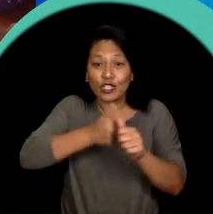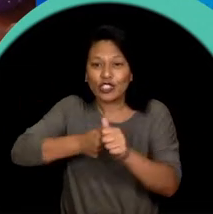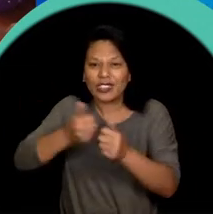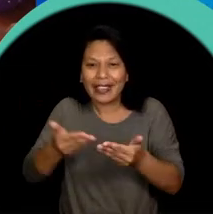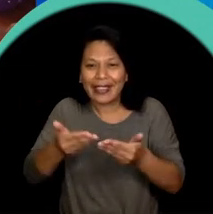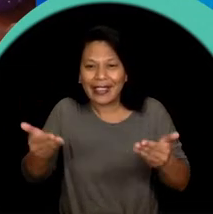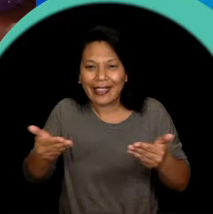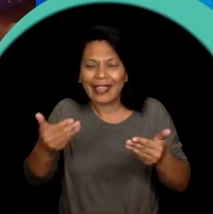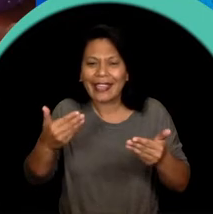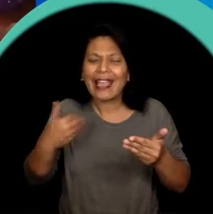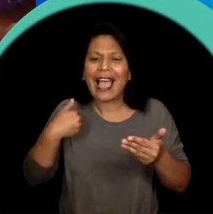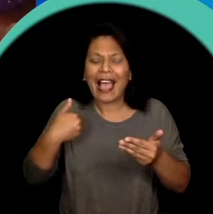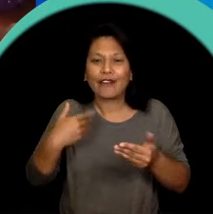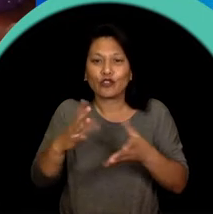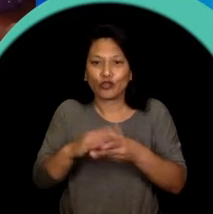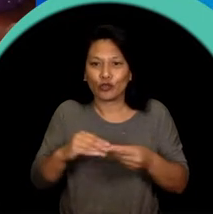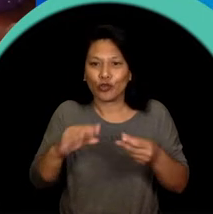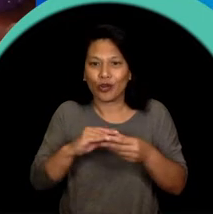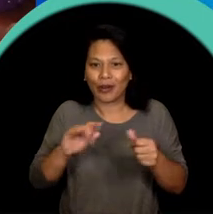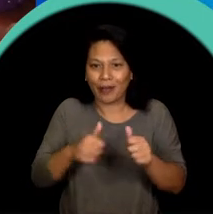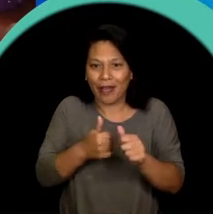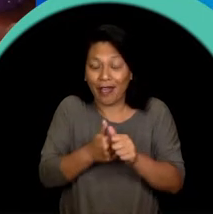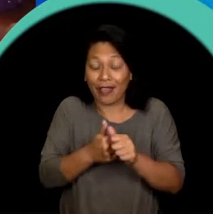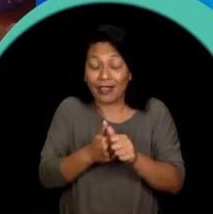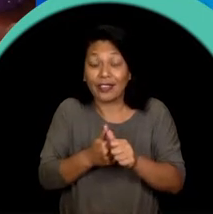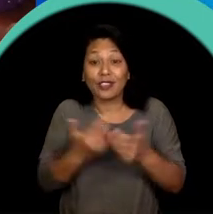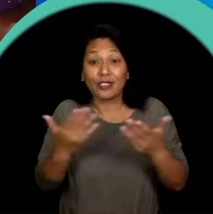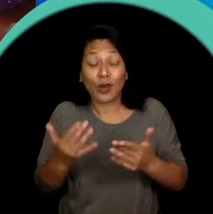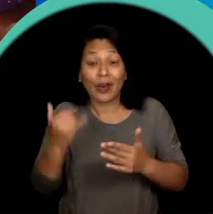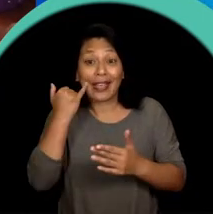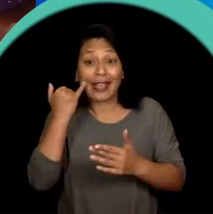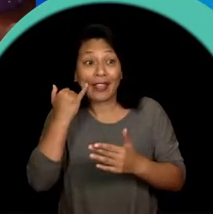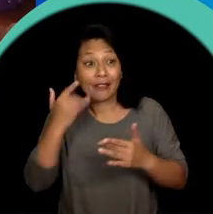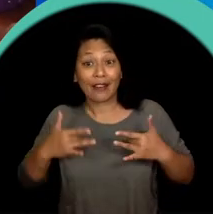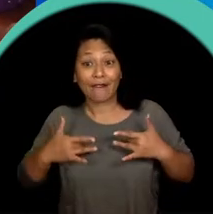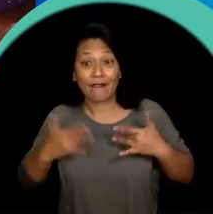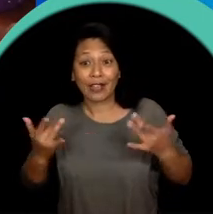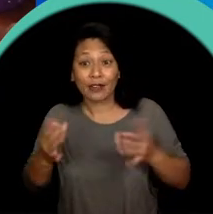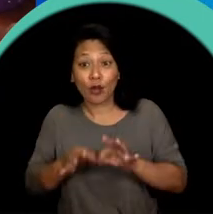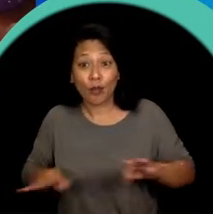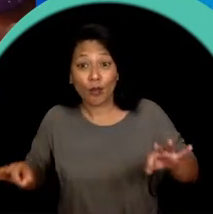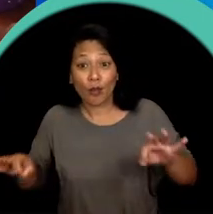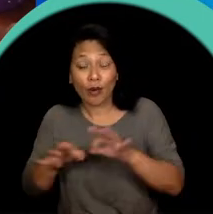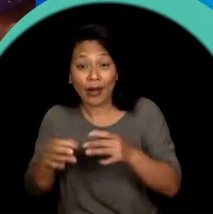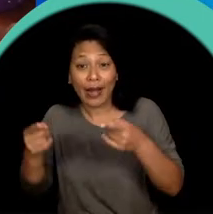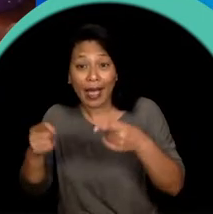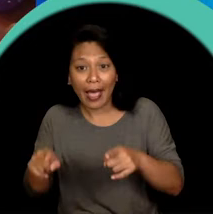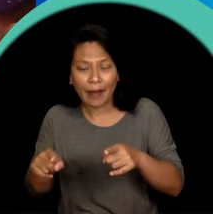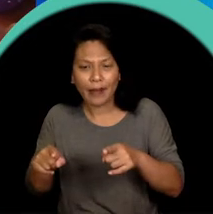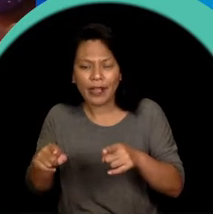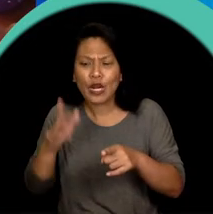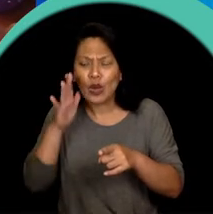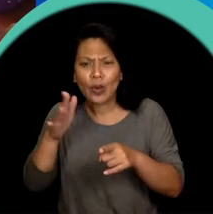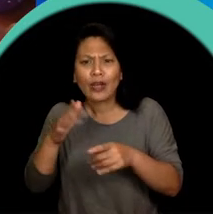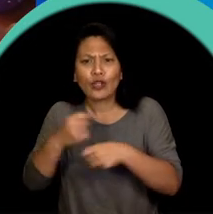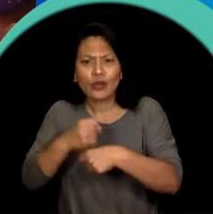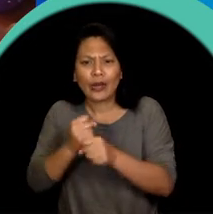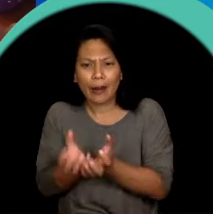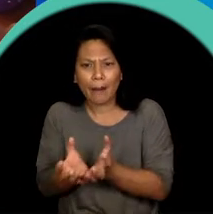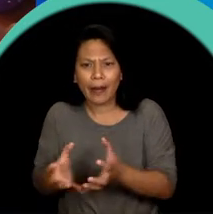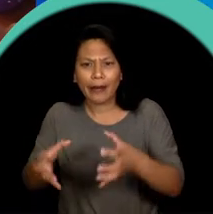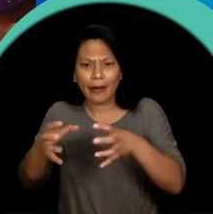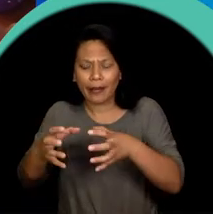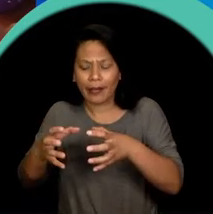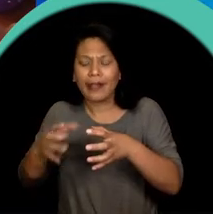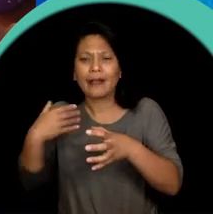bundle to Windy Lake to build unity among the Cree people. Now, a memory bundle is a bundle of some things